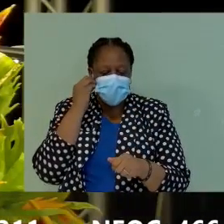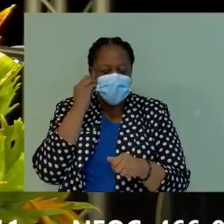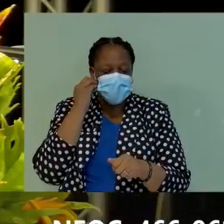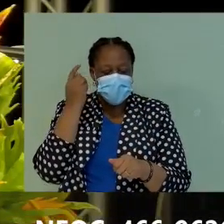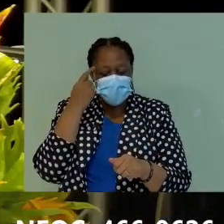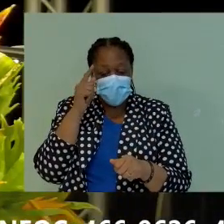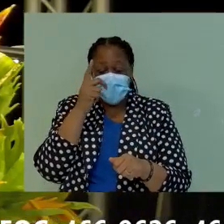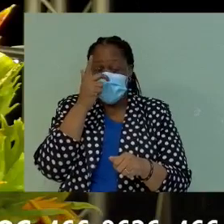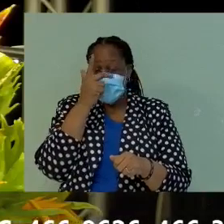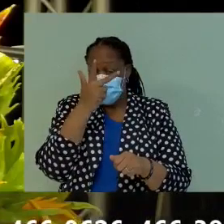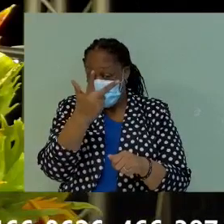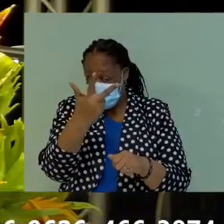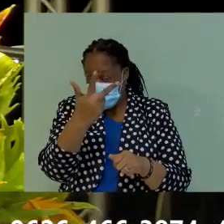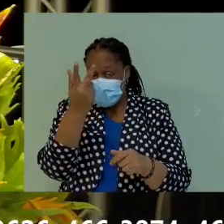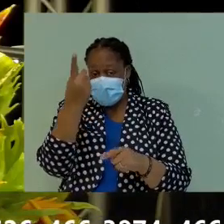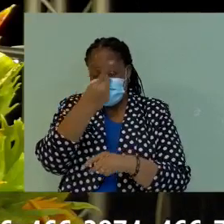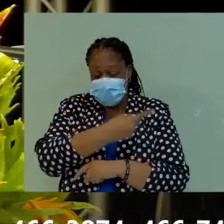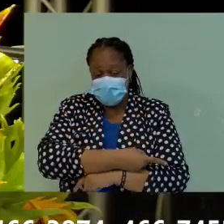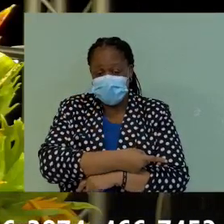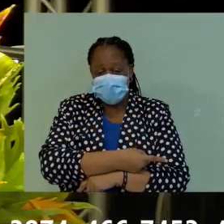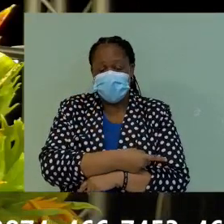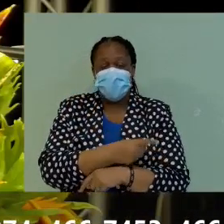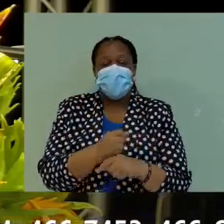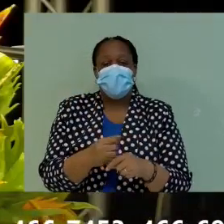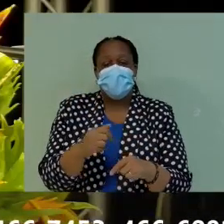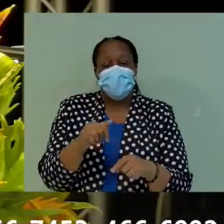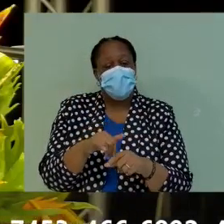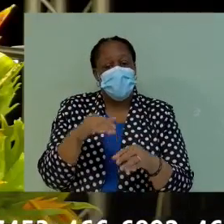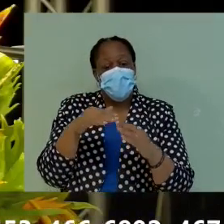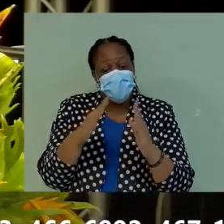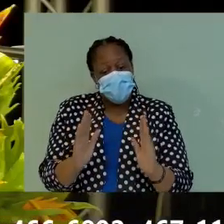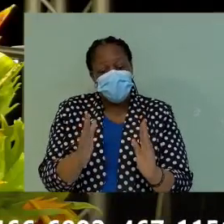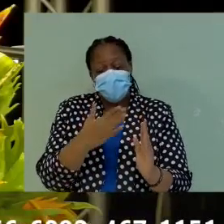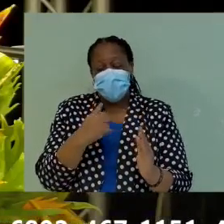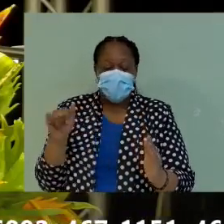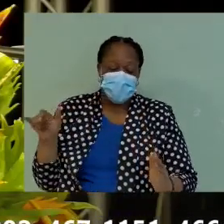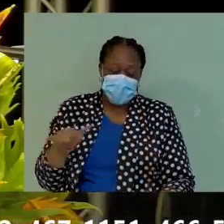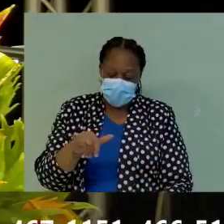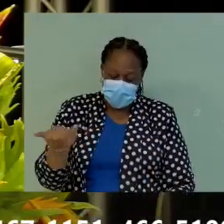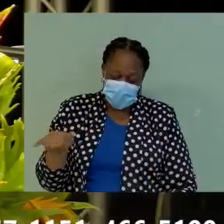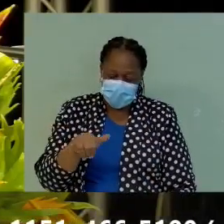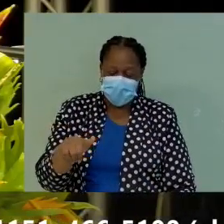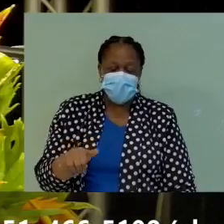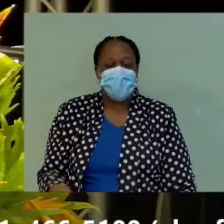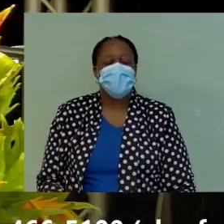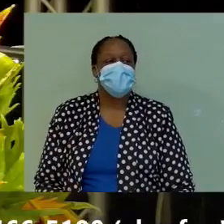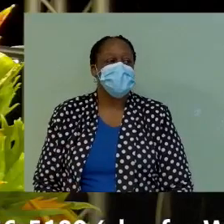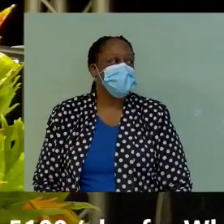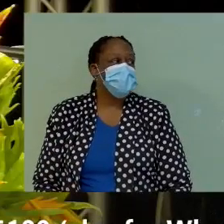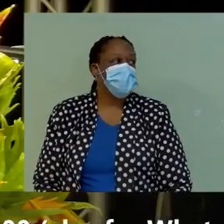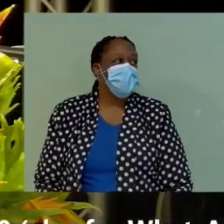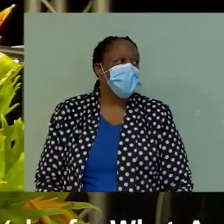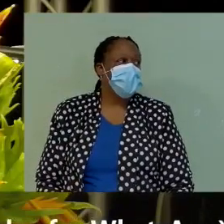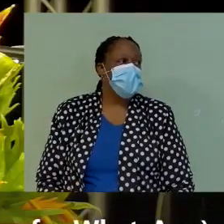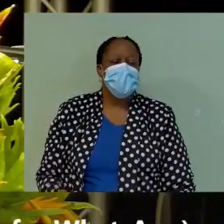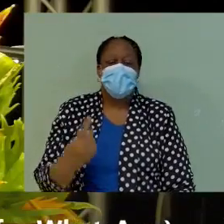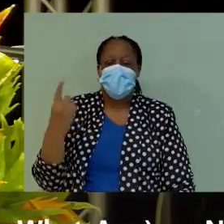residence, inclusive of their yard space, to avoid contact outside of their family,